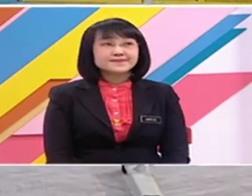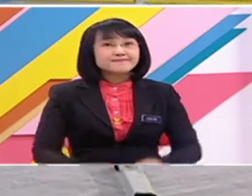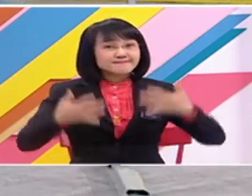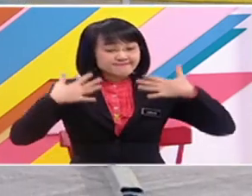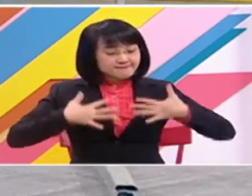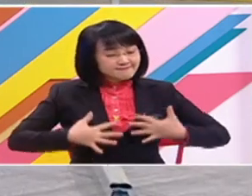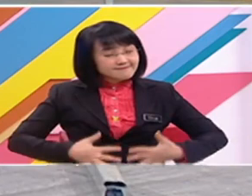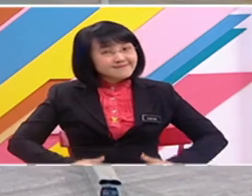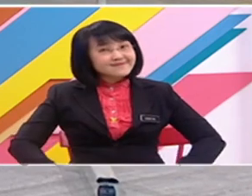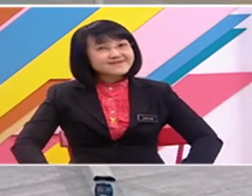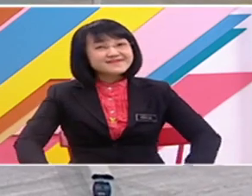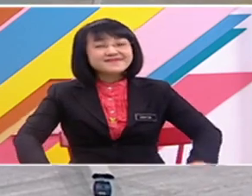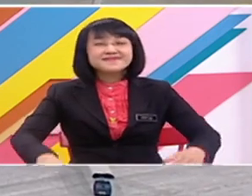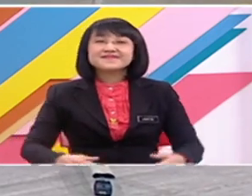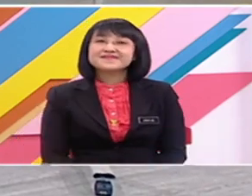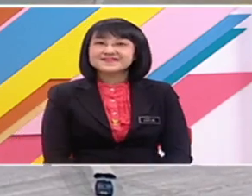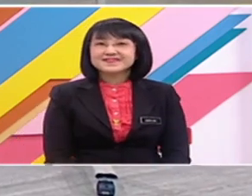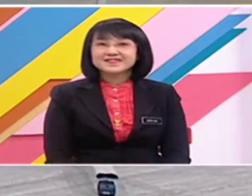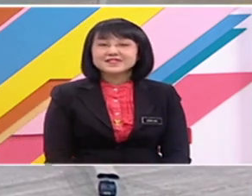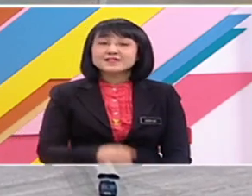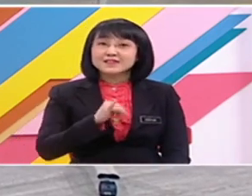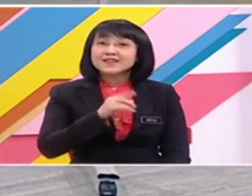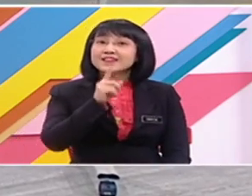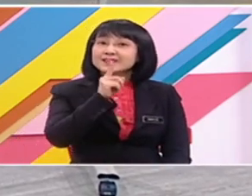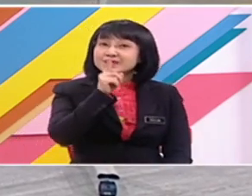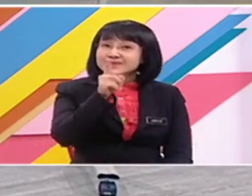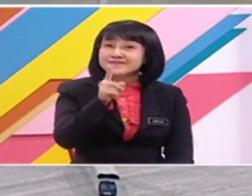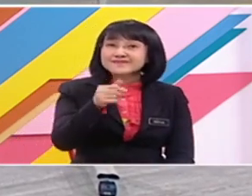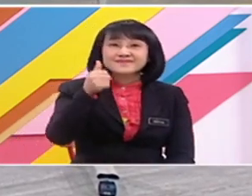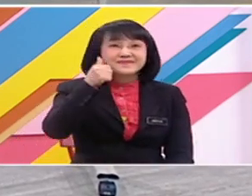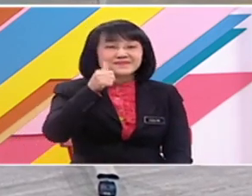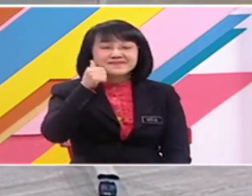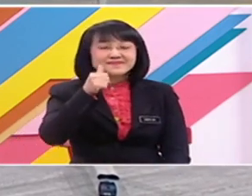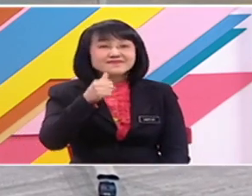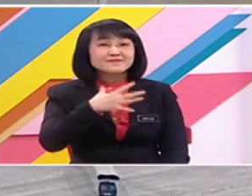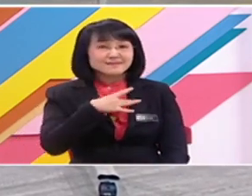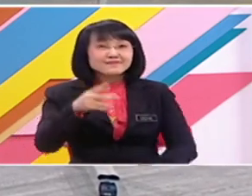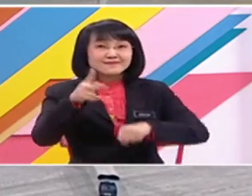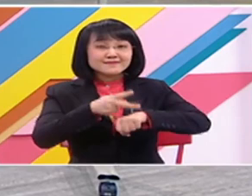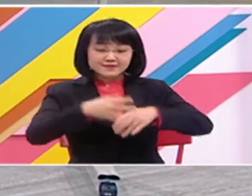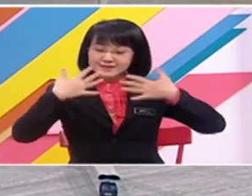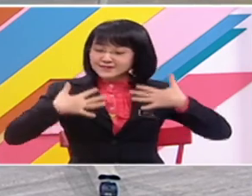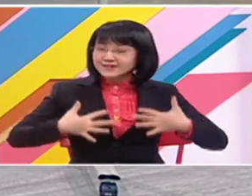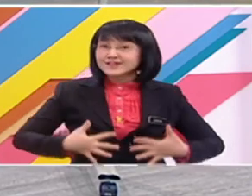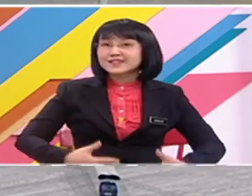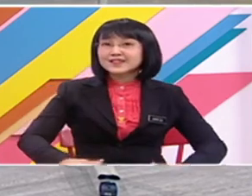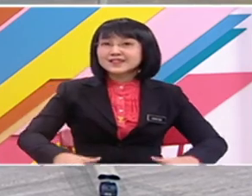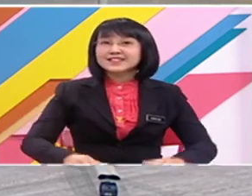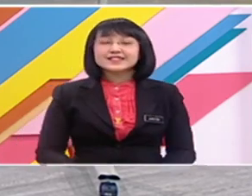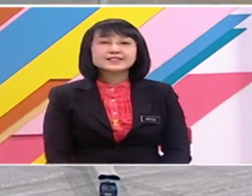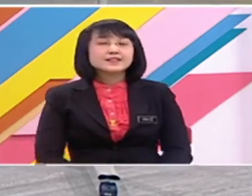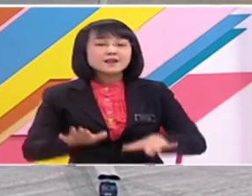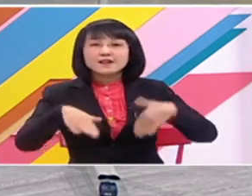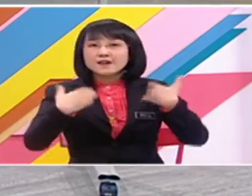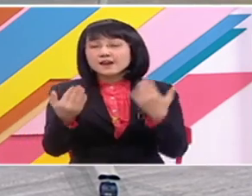dress. Dress. Okay. I'm sure the girls out there love to wear dress. Okay, how to